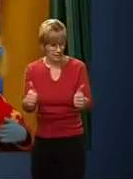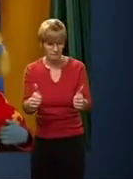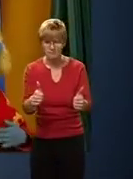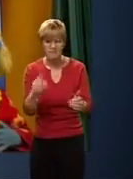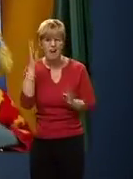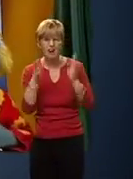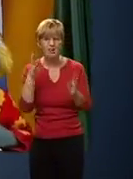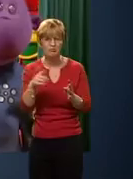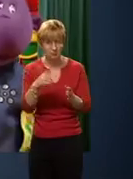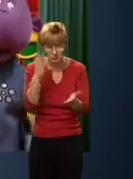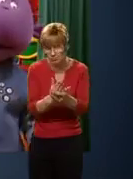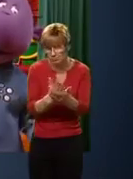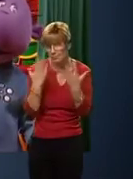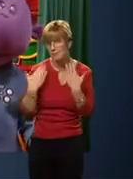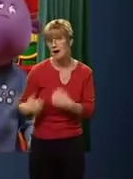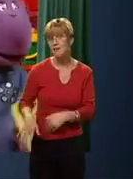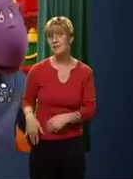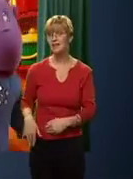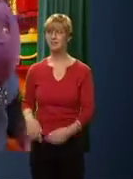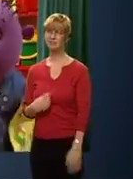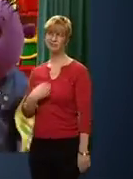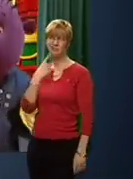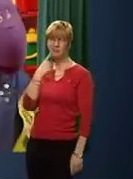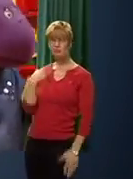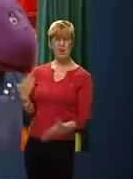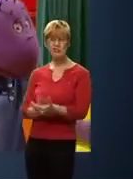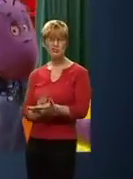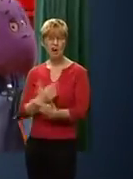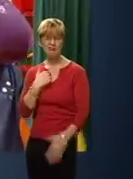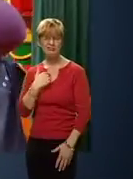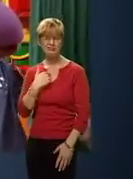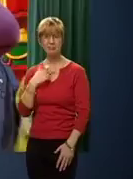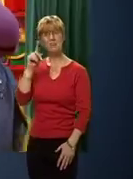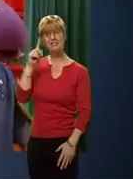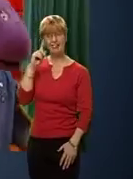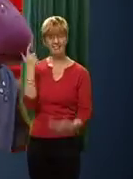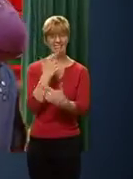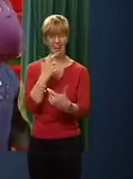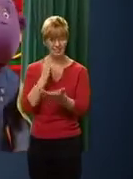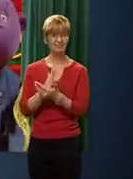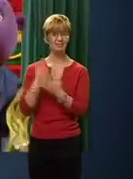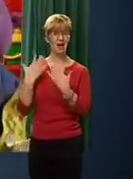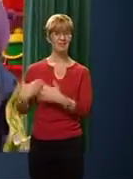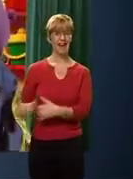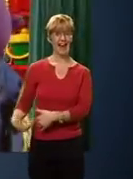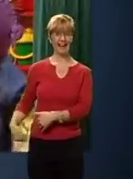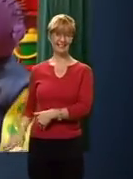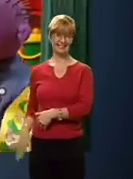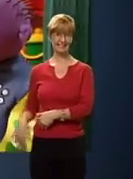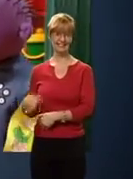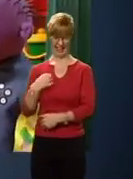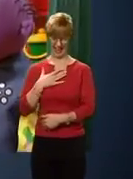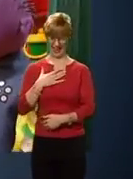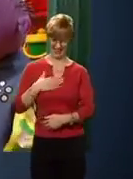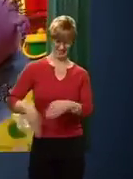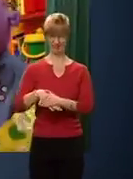you believe in mermaids now? Oh, I'm not sure, but I think it must be a lot of fun being one. Yeah, I like being a